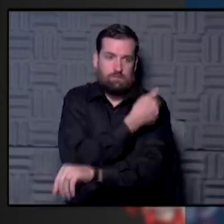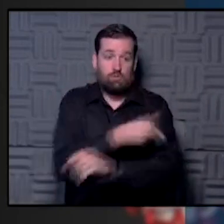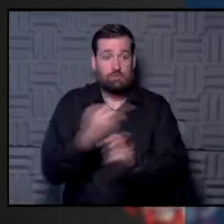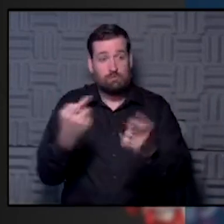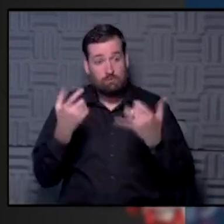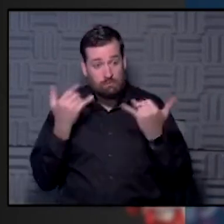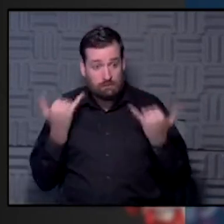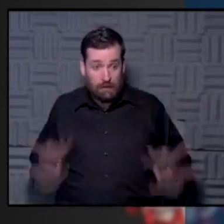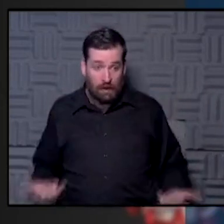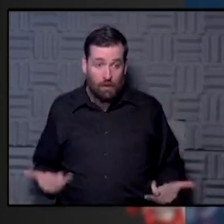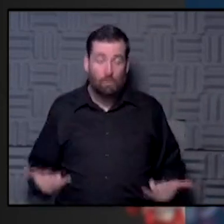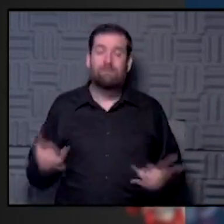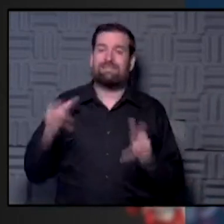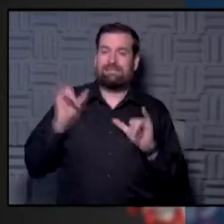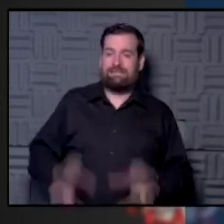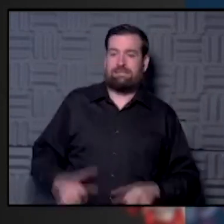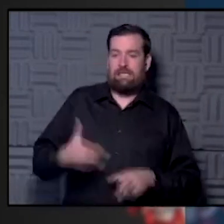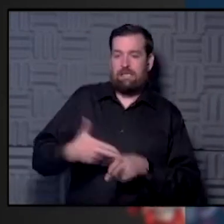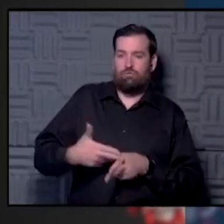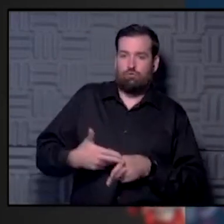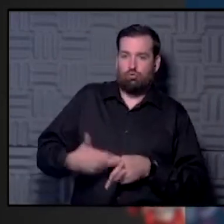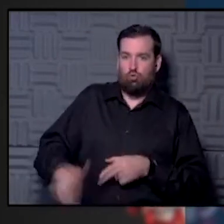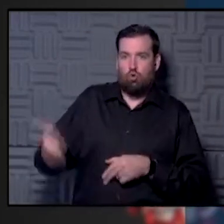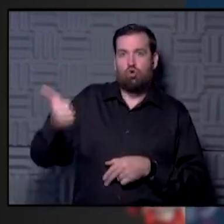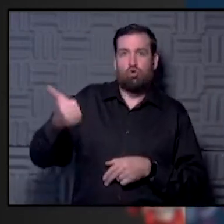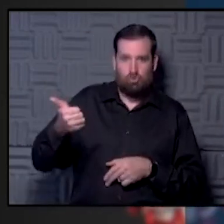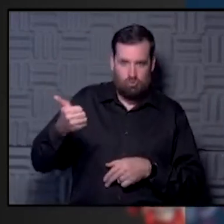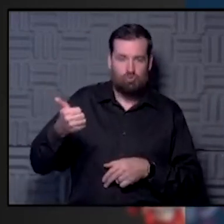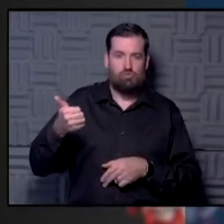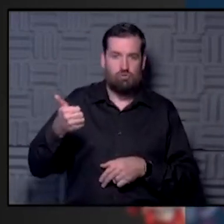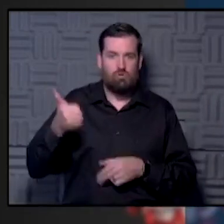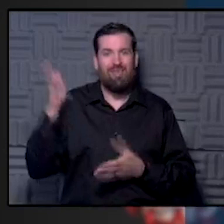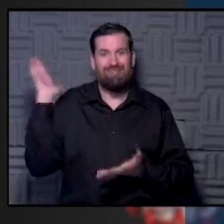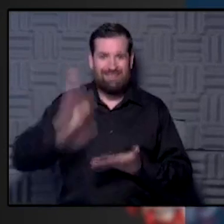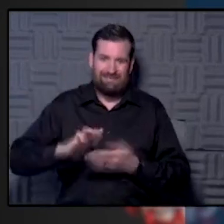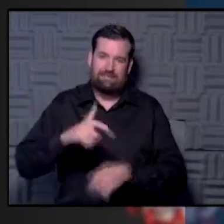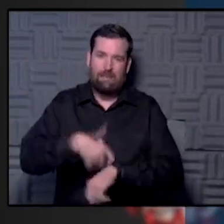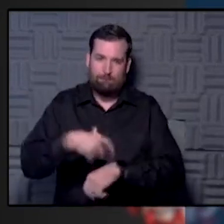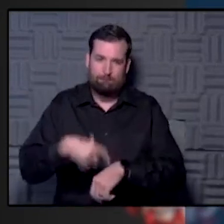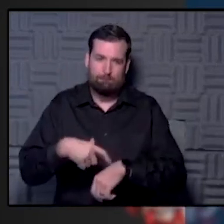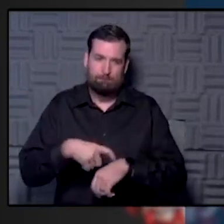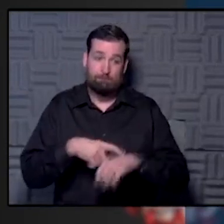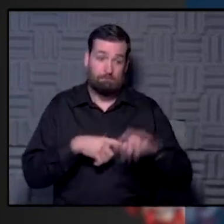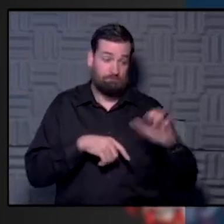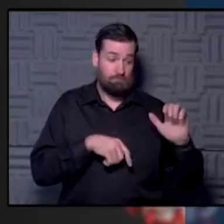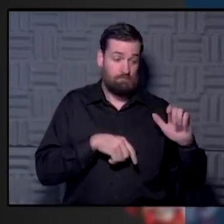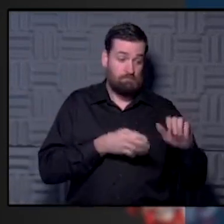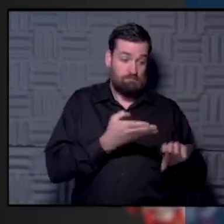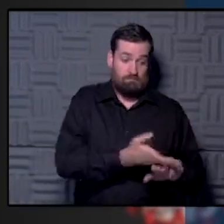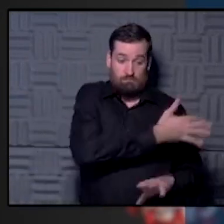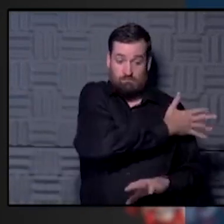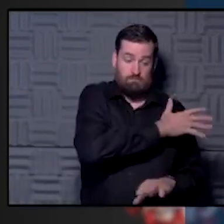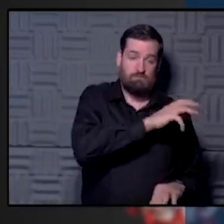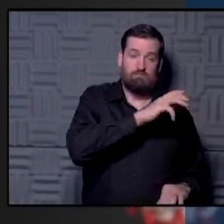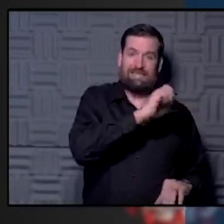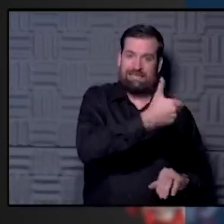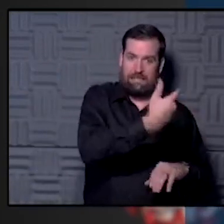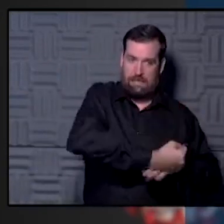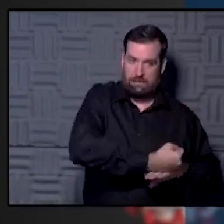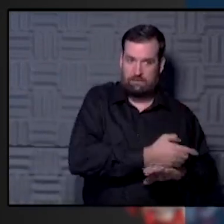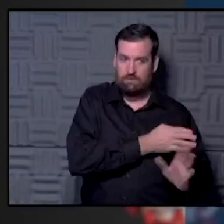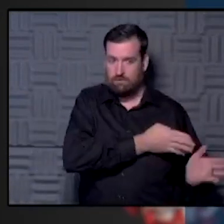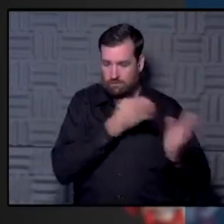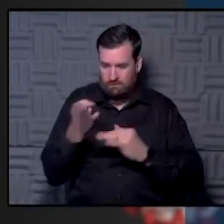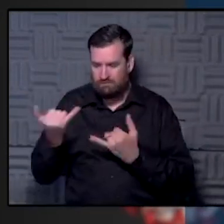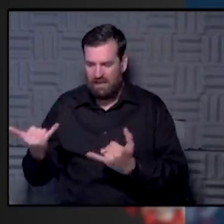they're staying a shorter time. The average length of stay in March and April, over 10 days in the hospital. The average length of stay in August and